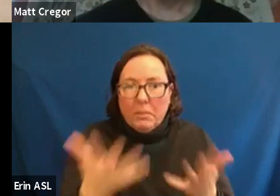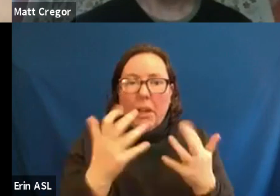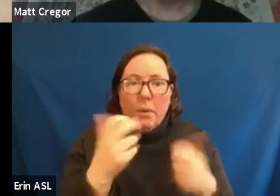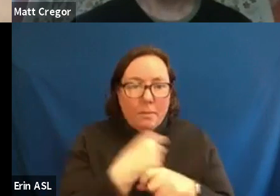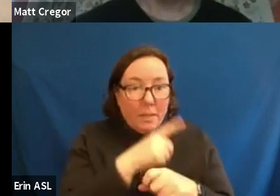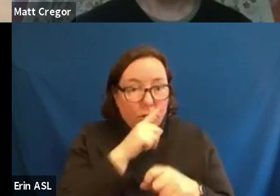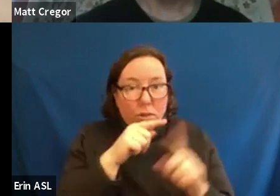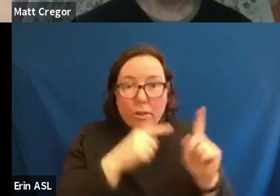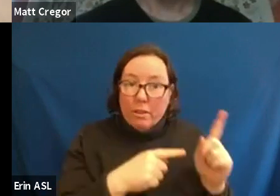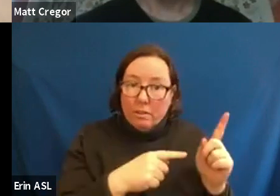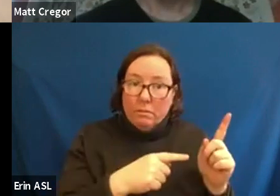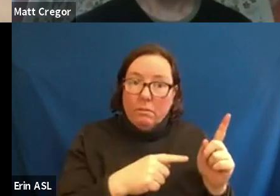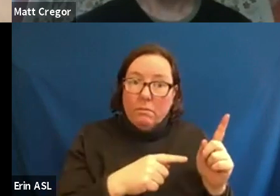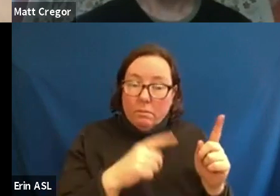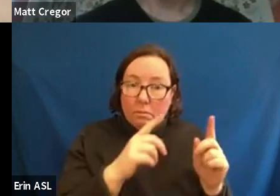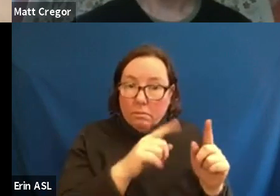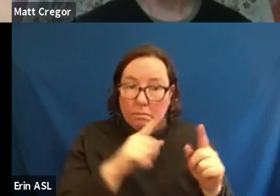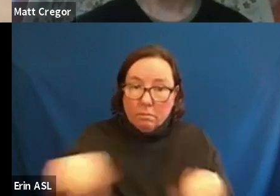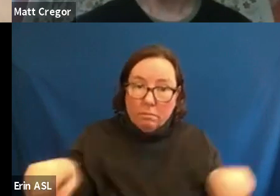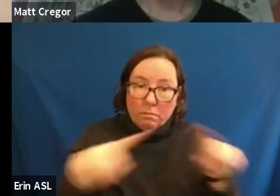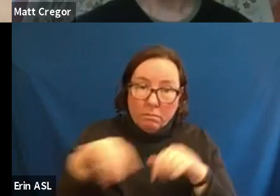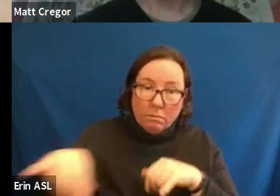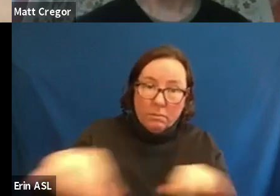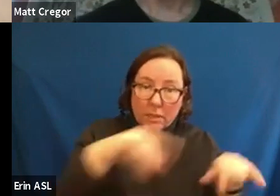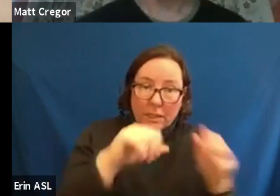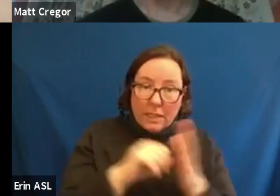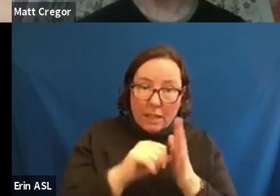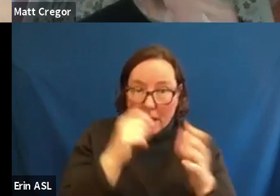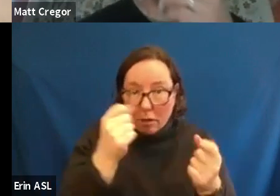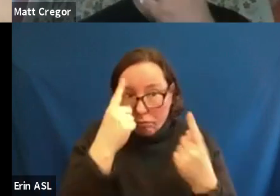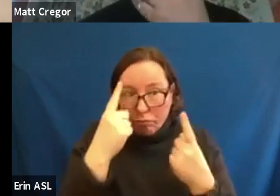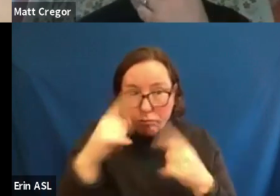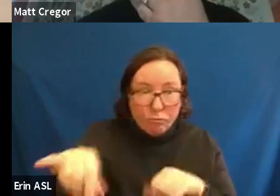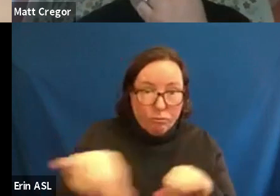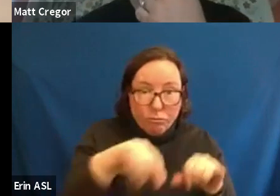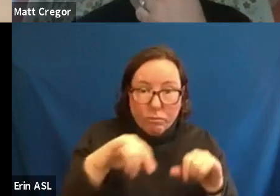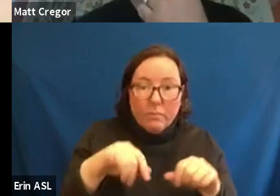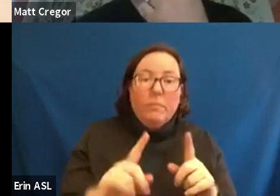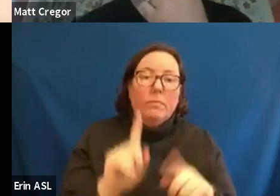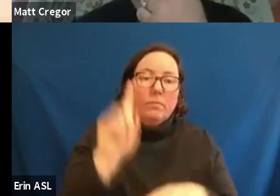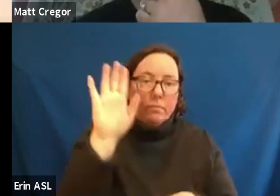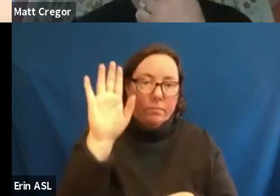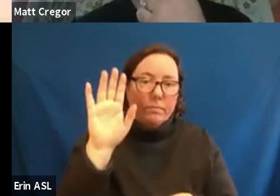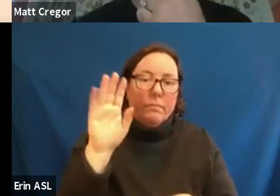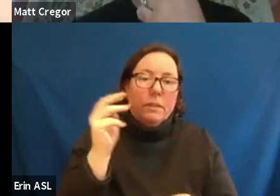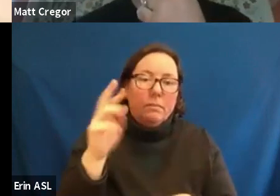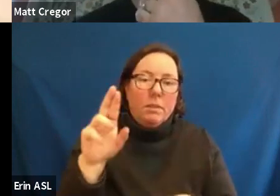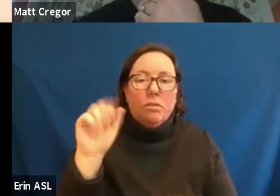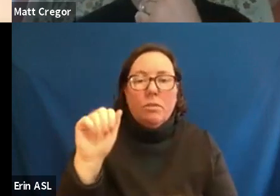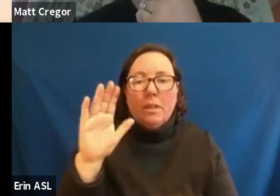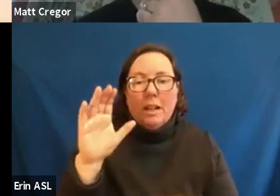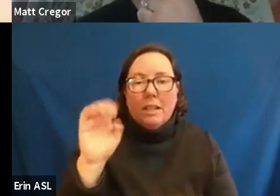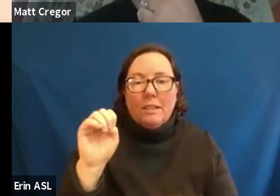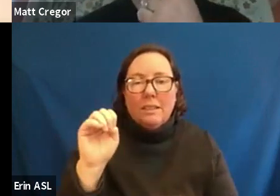is reflective of our collective understanding. Just one question, Madam Co-Chair, with respect